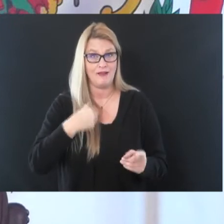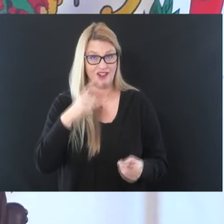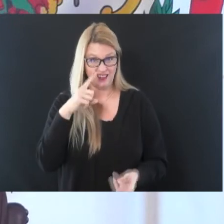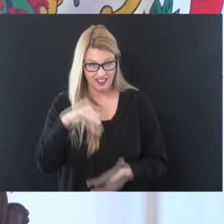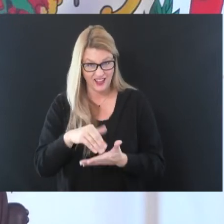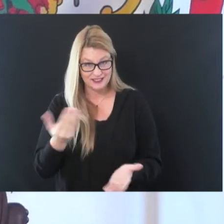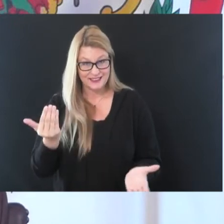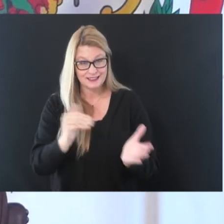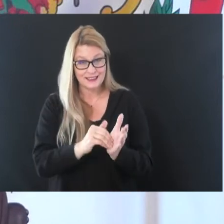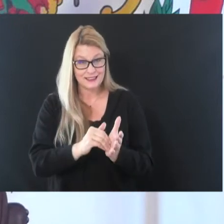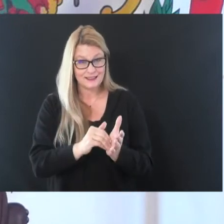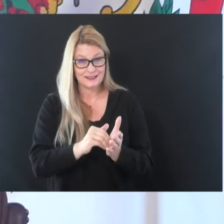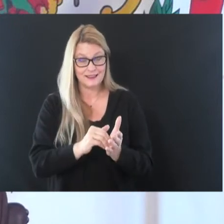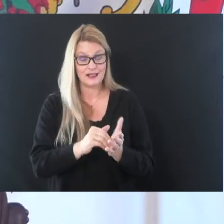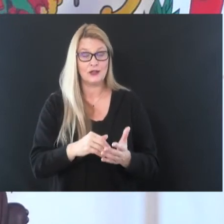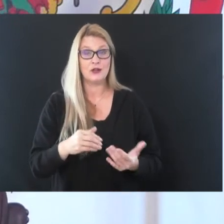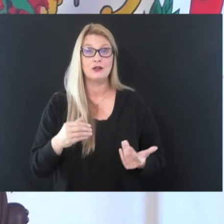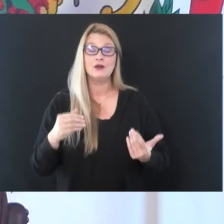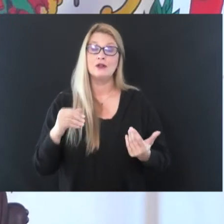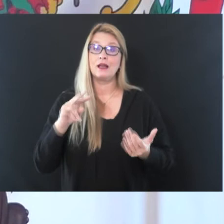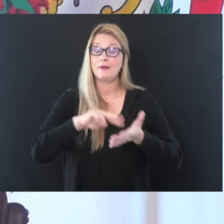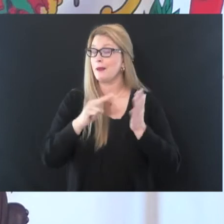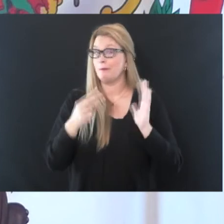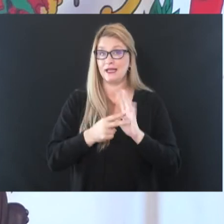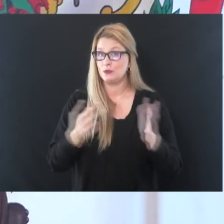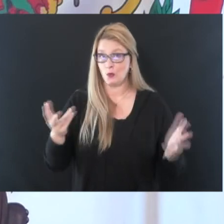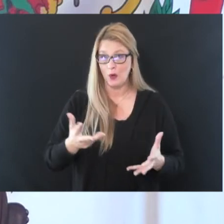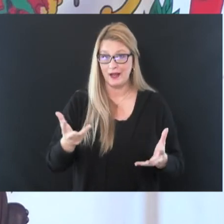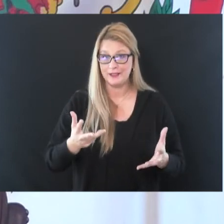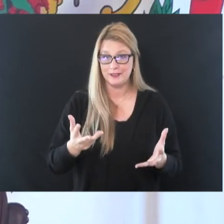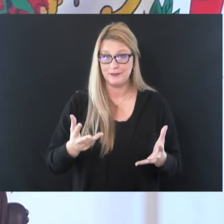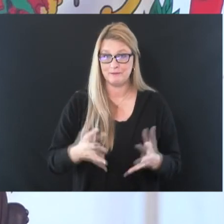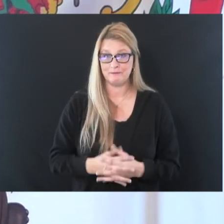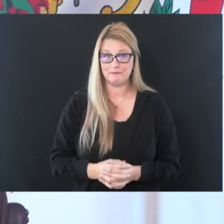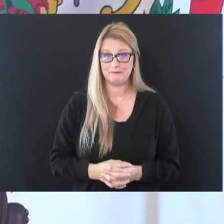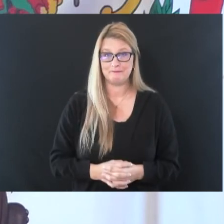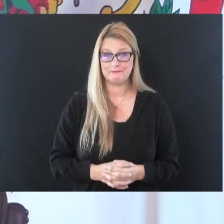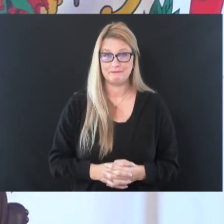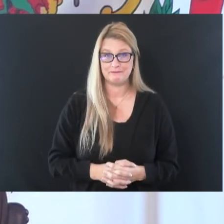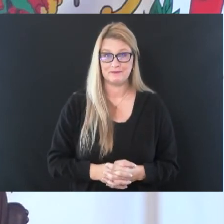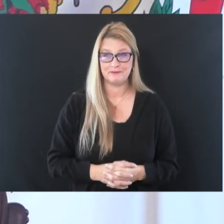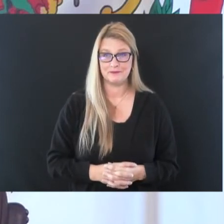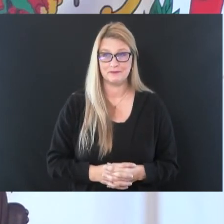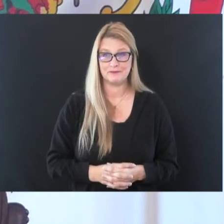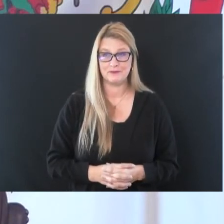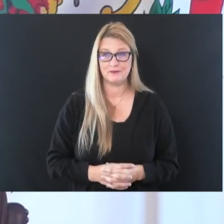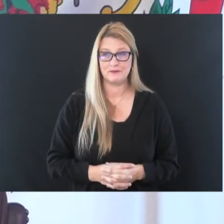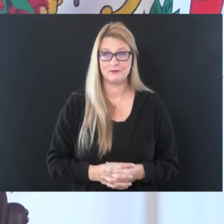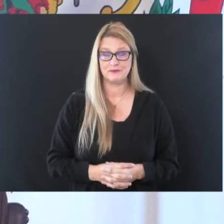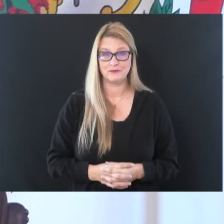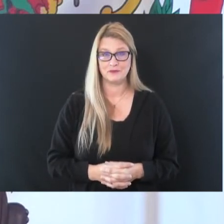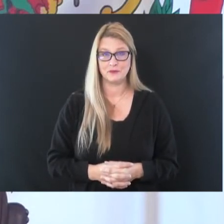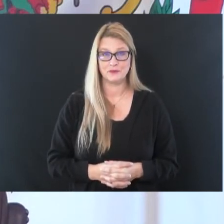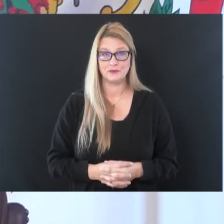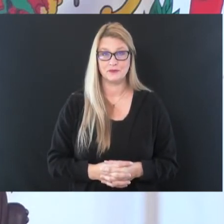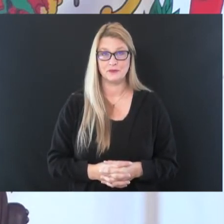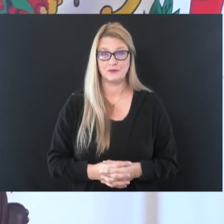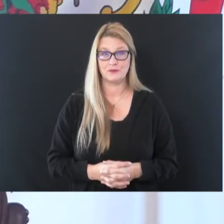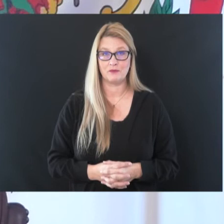1,000. And the net of the whole thing is we've got to know in West Virginia we're